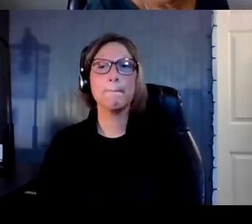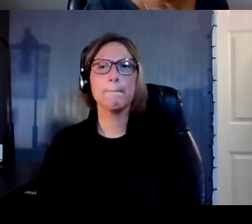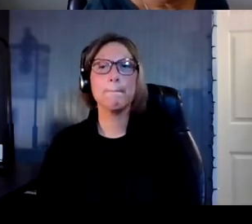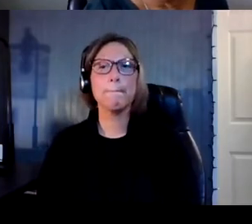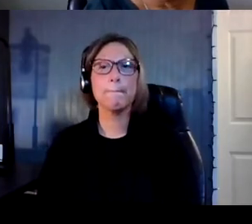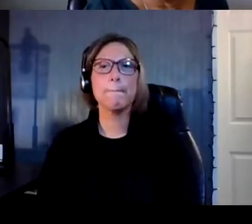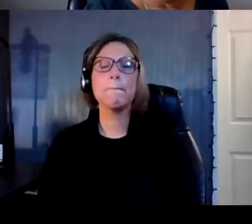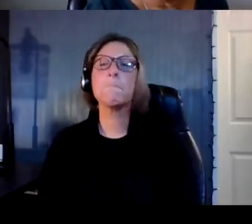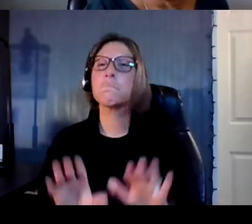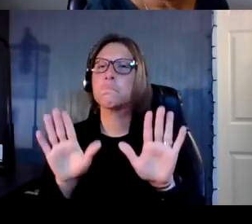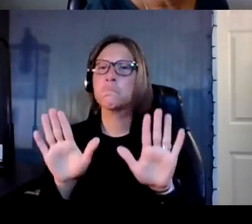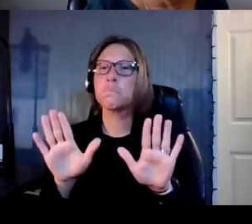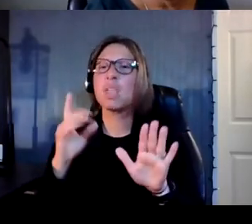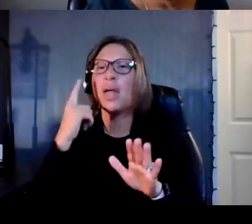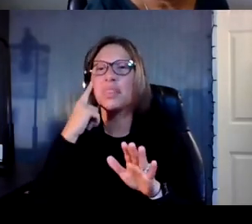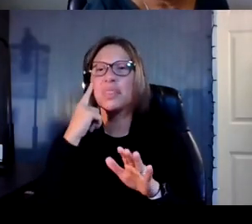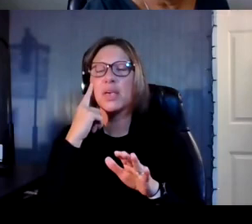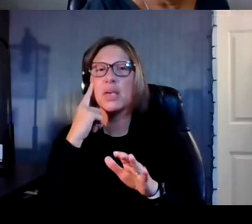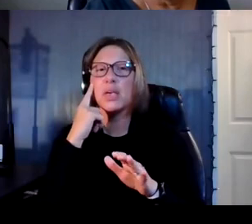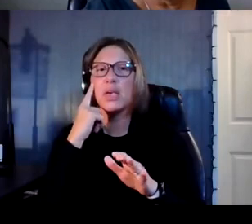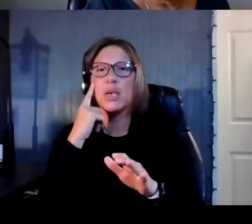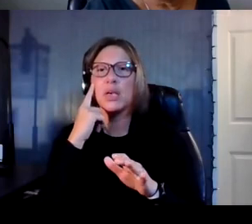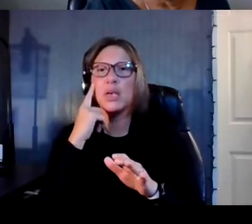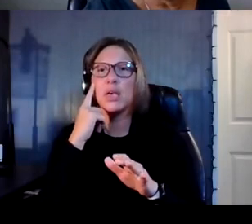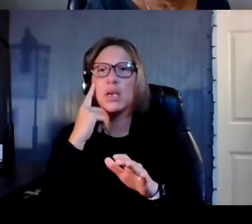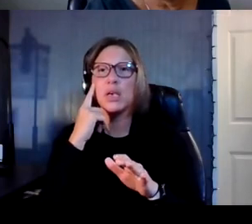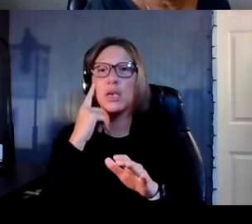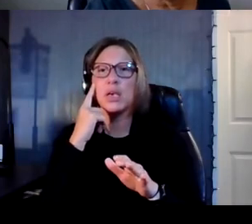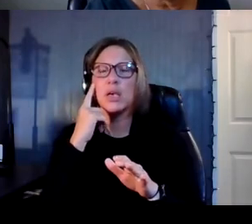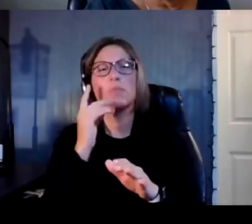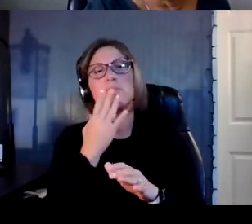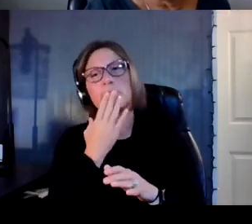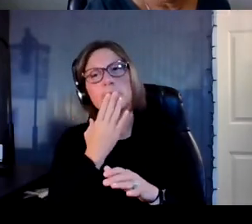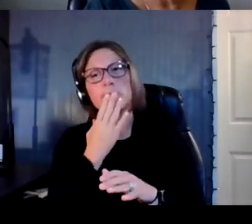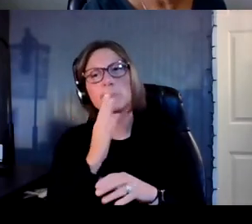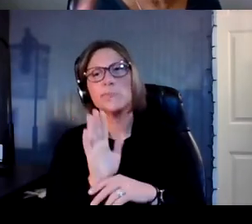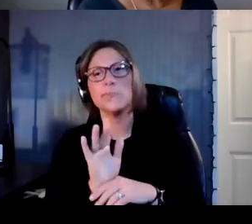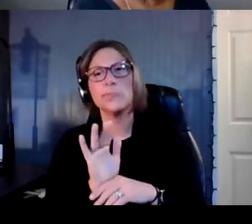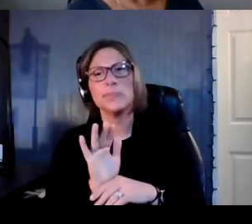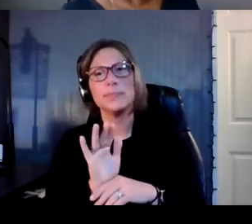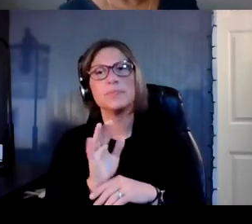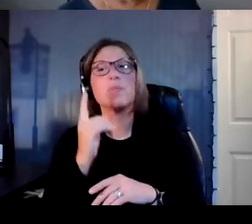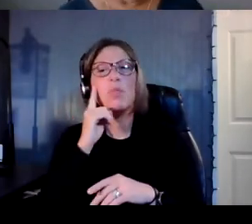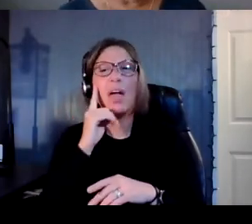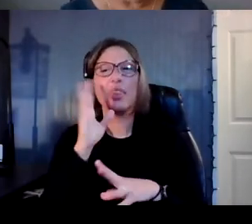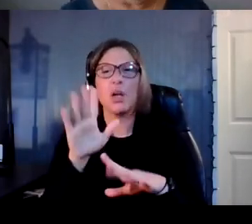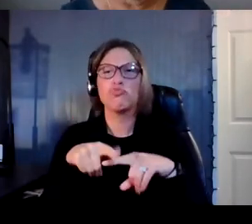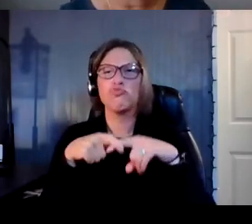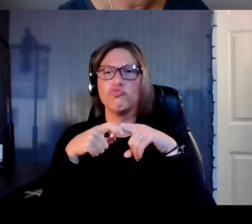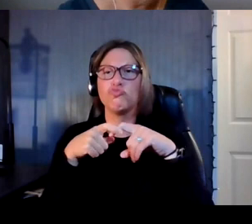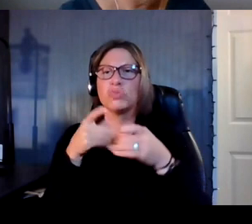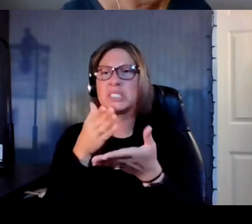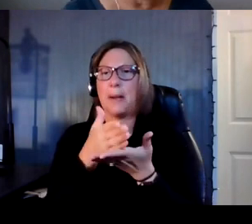Okay. I think that we are going to, let's see. I think we'll stop. How's